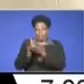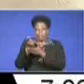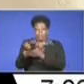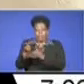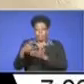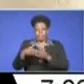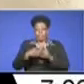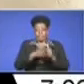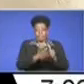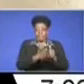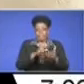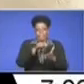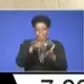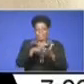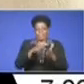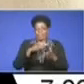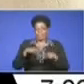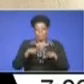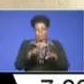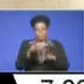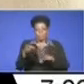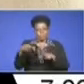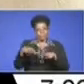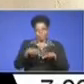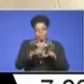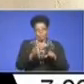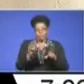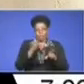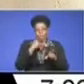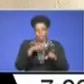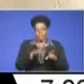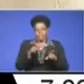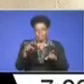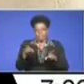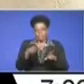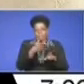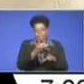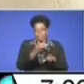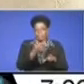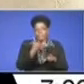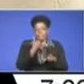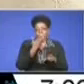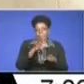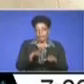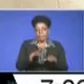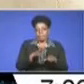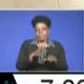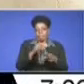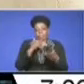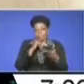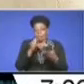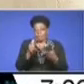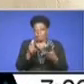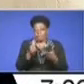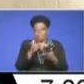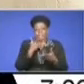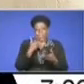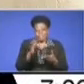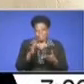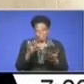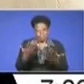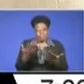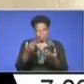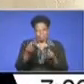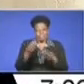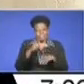okay, this isn't the road that you should be going on, because it could end up this way, or maybe you may be lucky, but most times you don't be